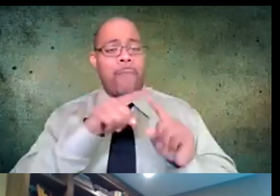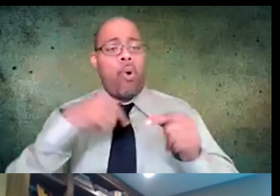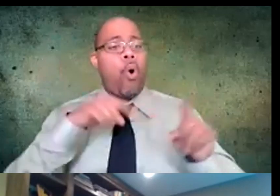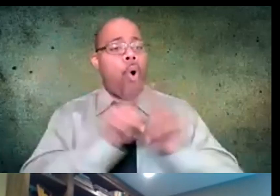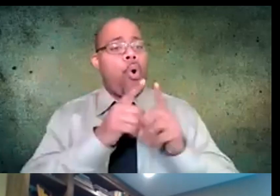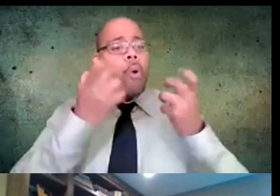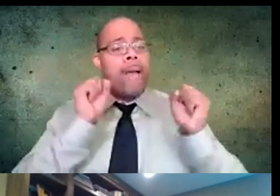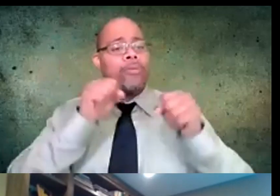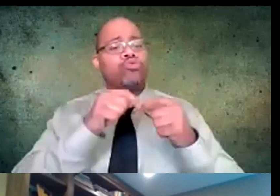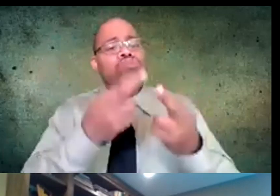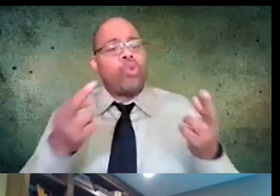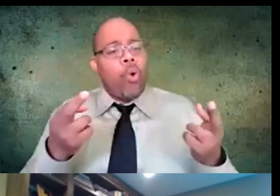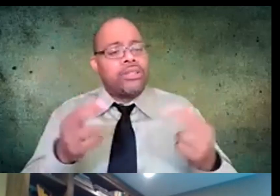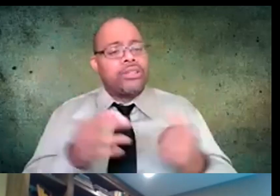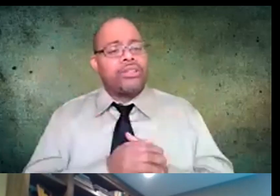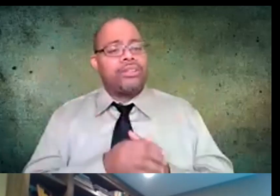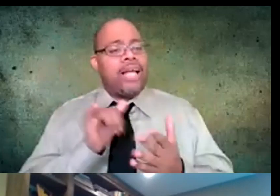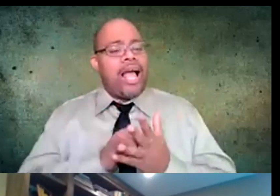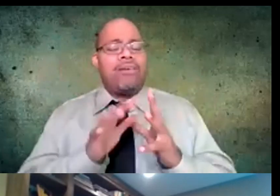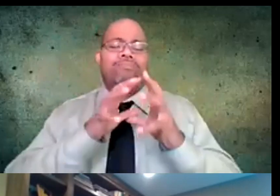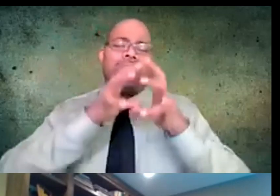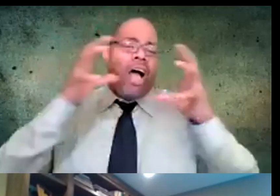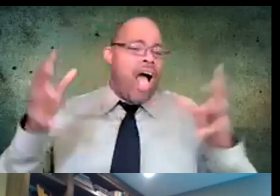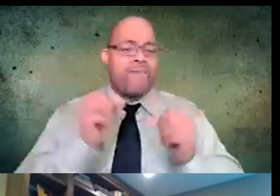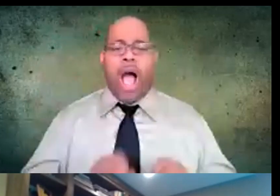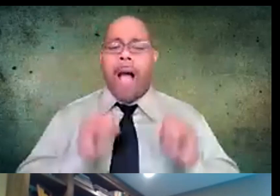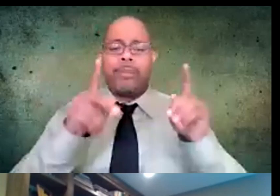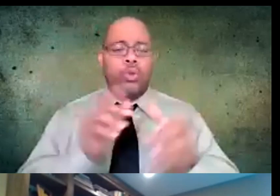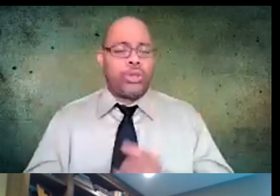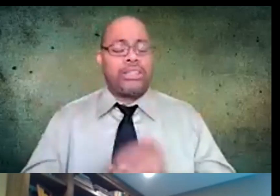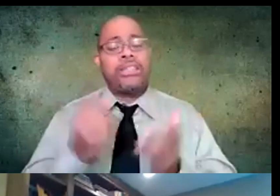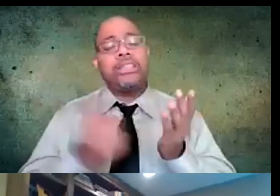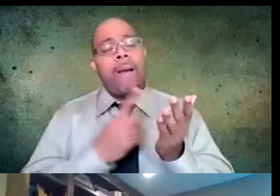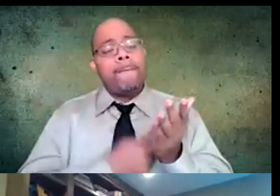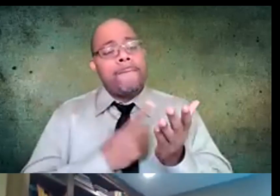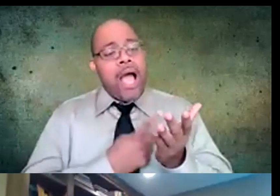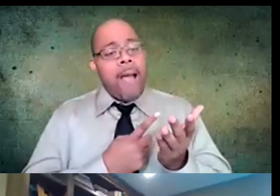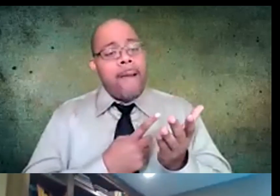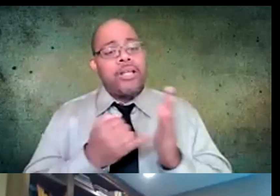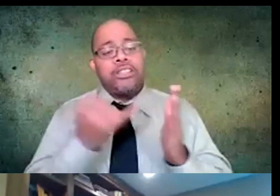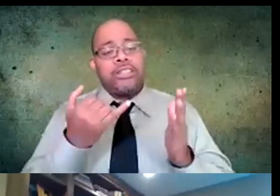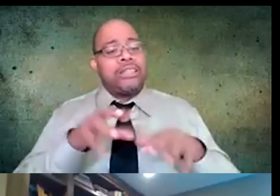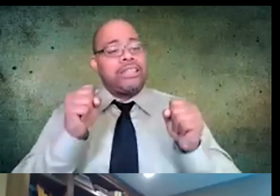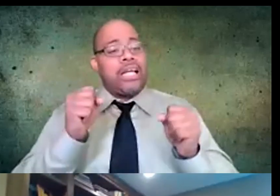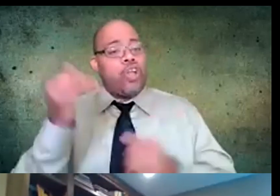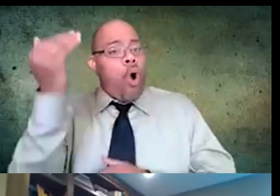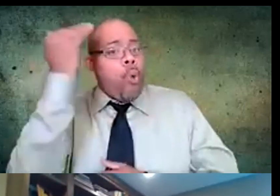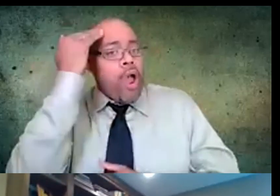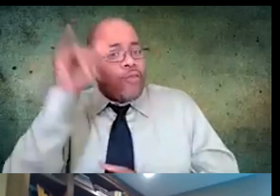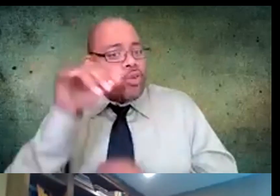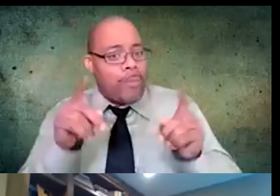be a resource that there's tons of opportunities, and sometimes it just takes being aware of them